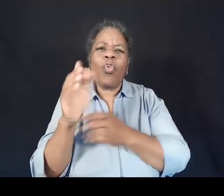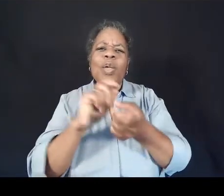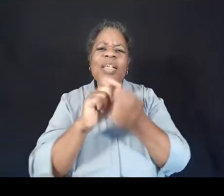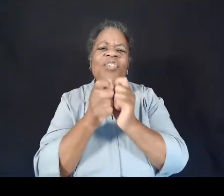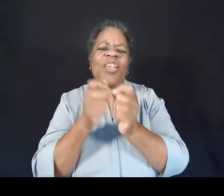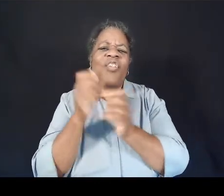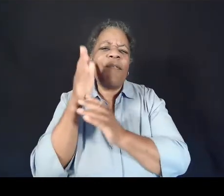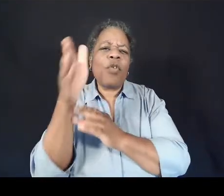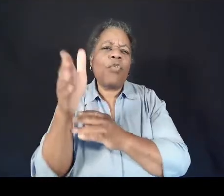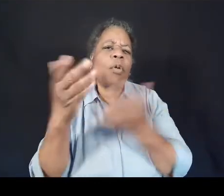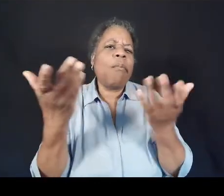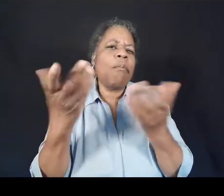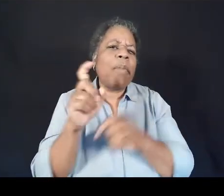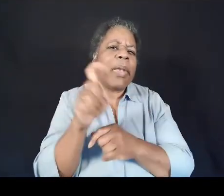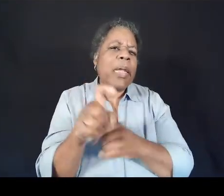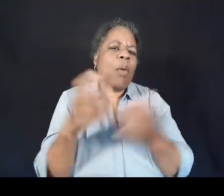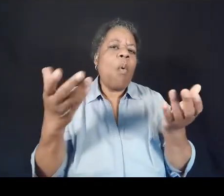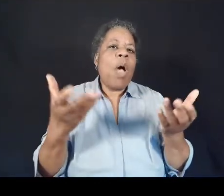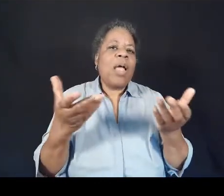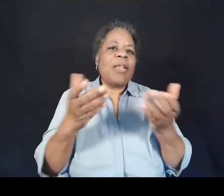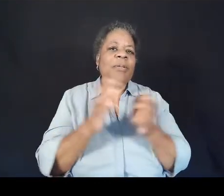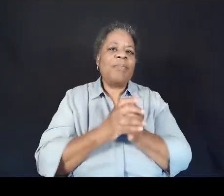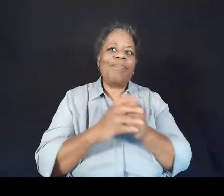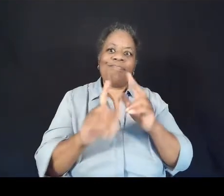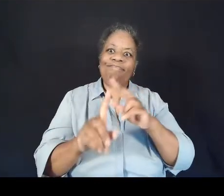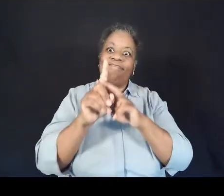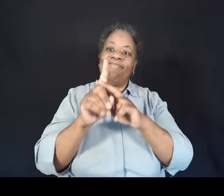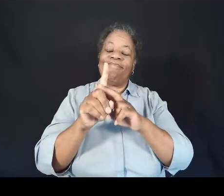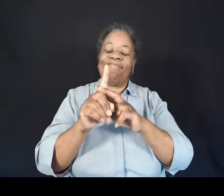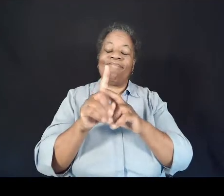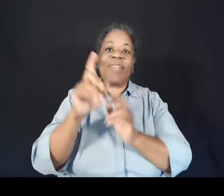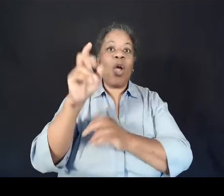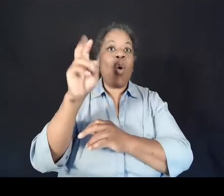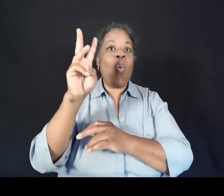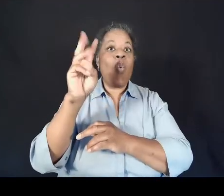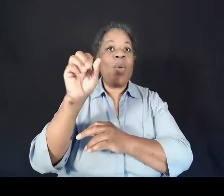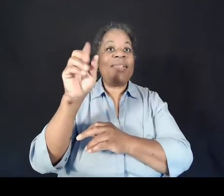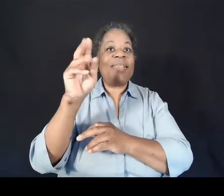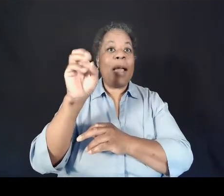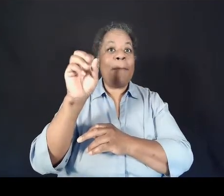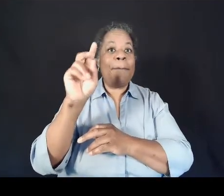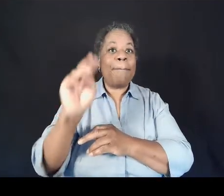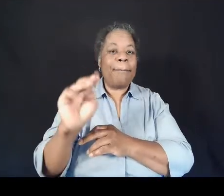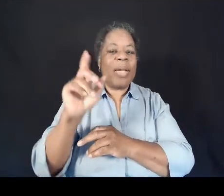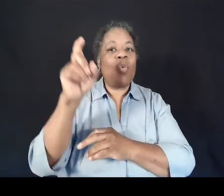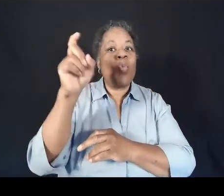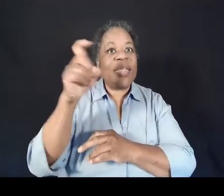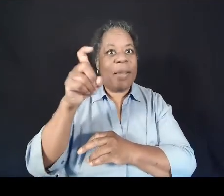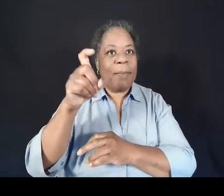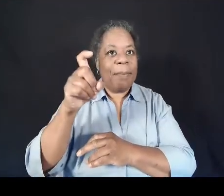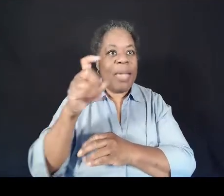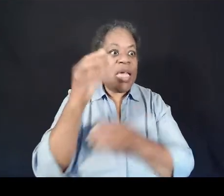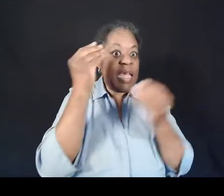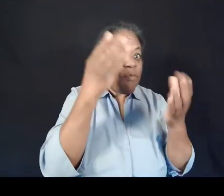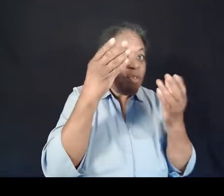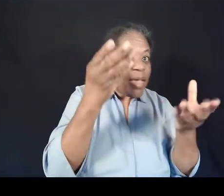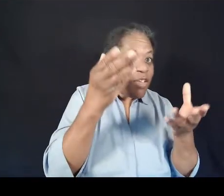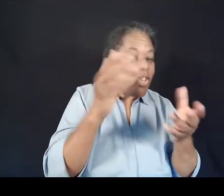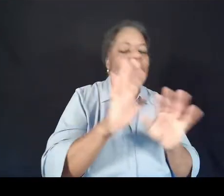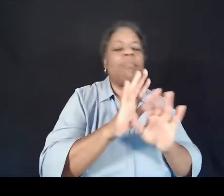the answer we came up with was wisdom. Not just information, but wisdom.